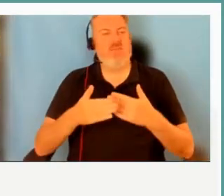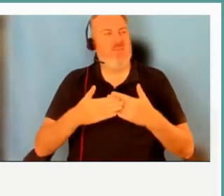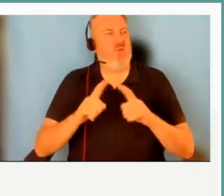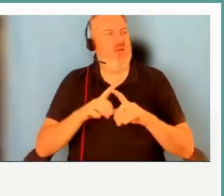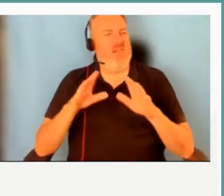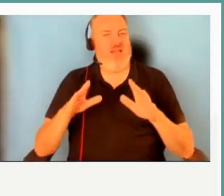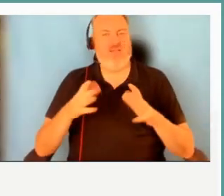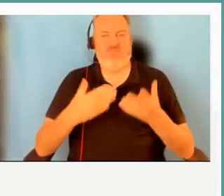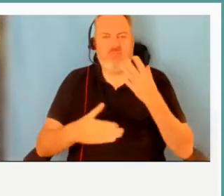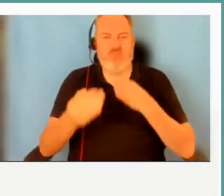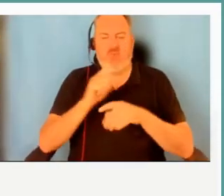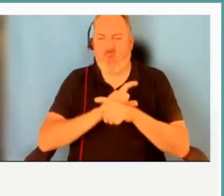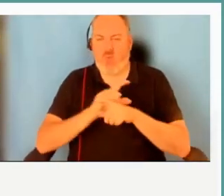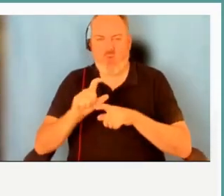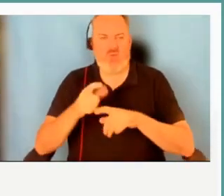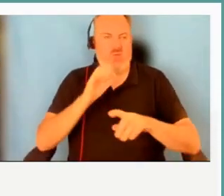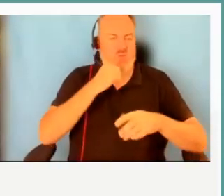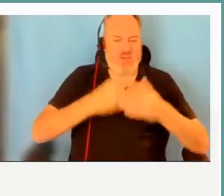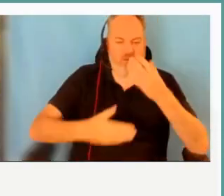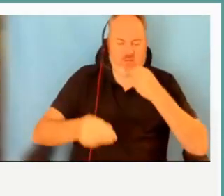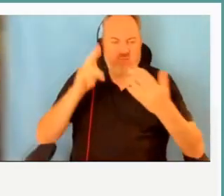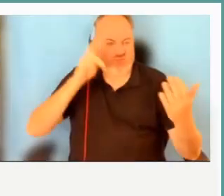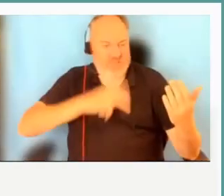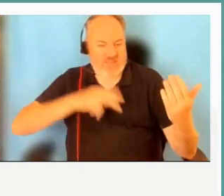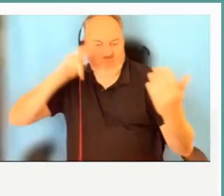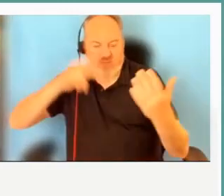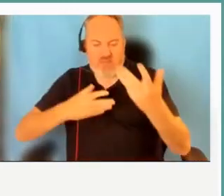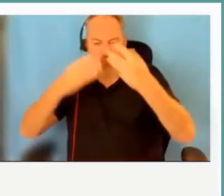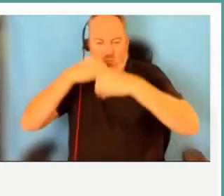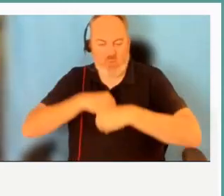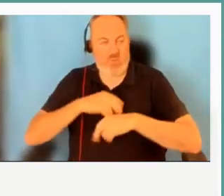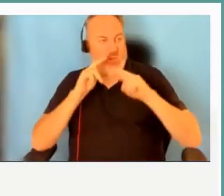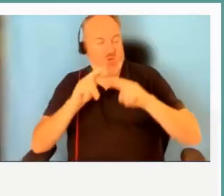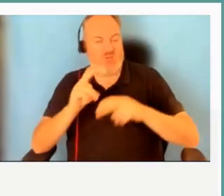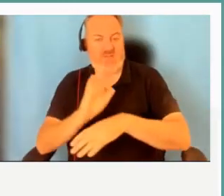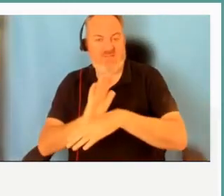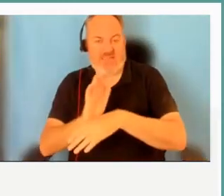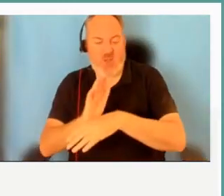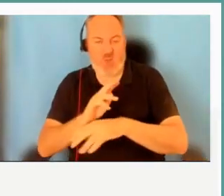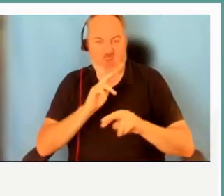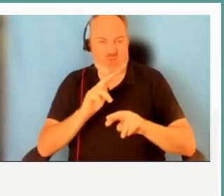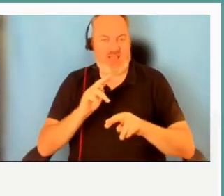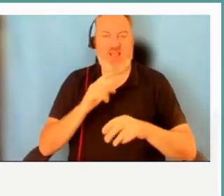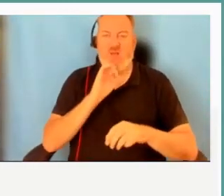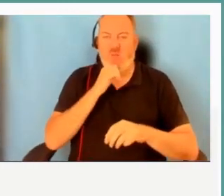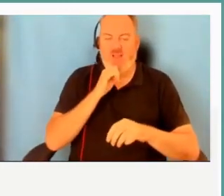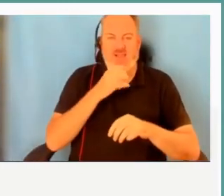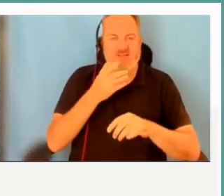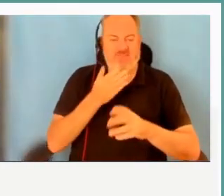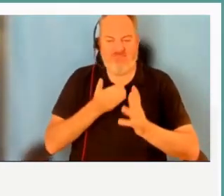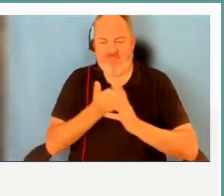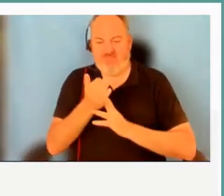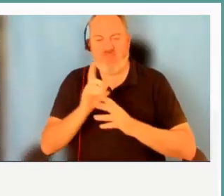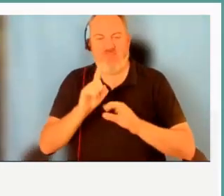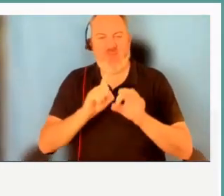a course. So you'll do lots of different reading, you'll watch videos, and you'll do some quizzes as well. So you'll